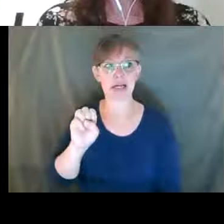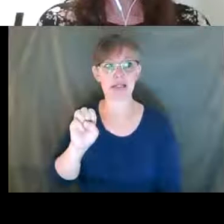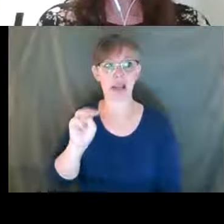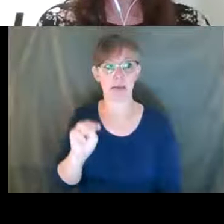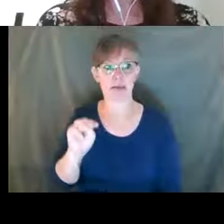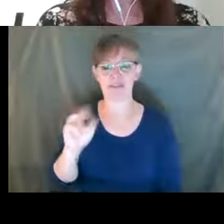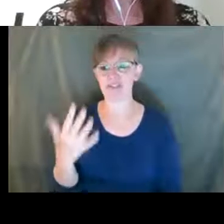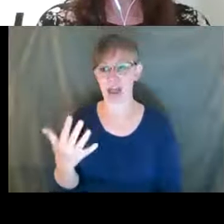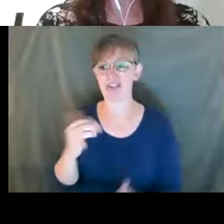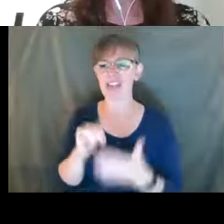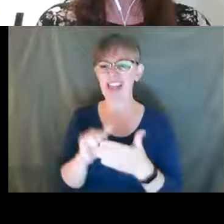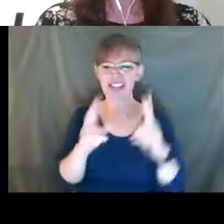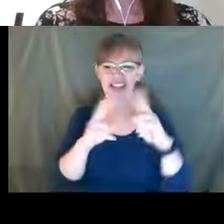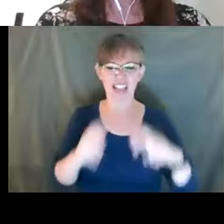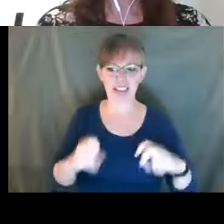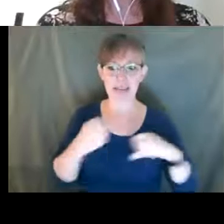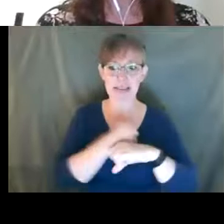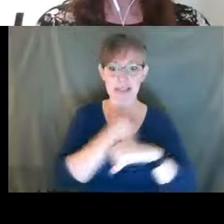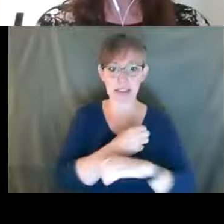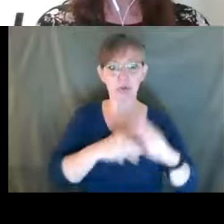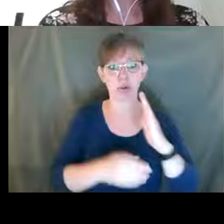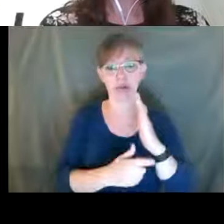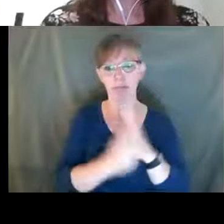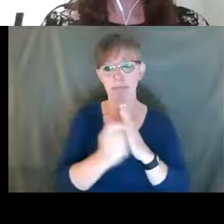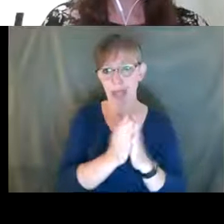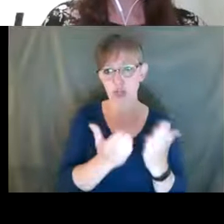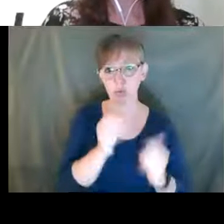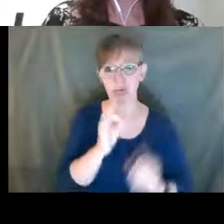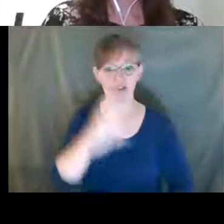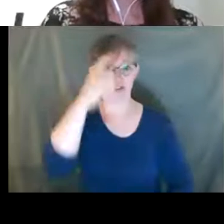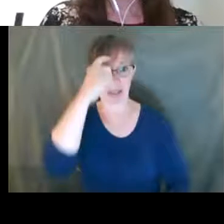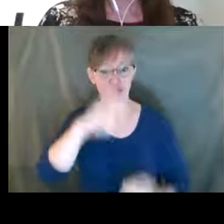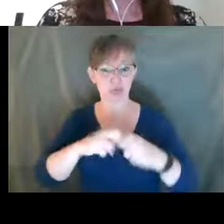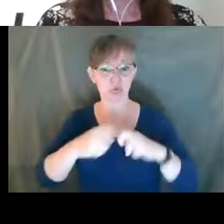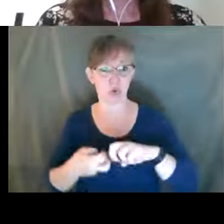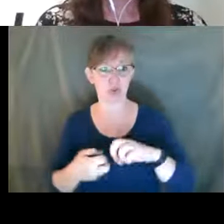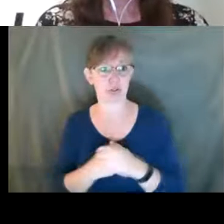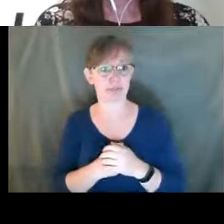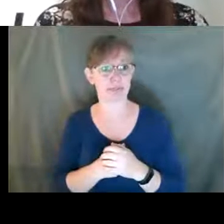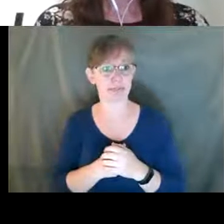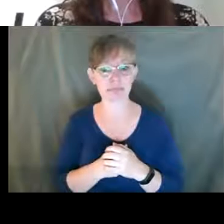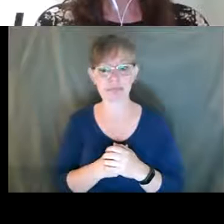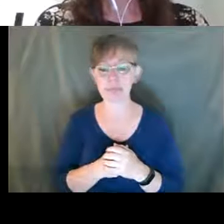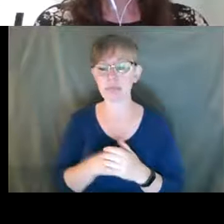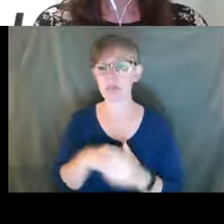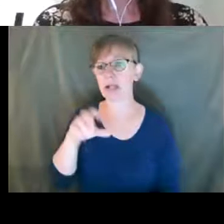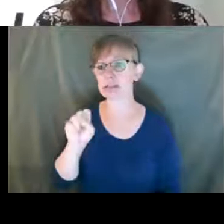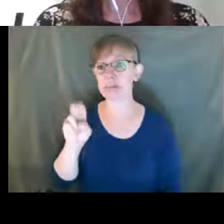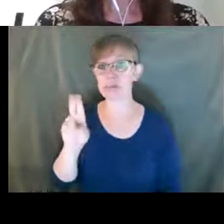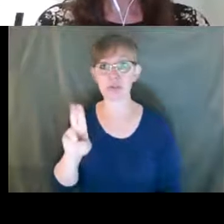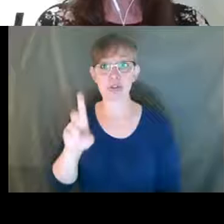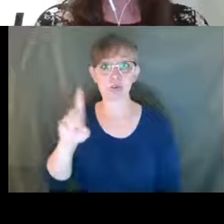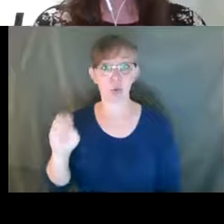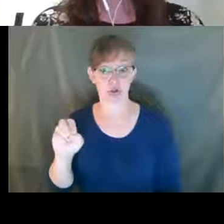Diagnostic and Statistical Manual of Mental Disorders. Substance use disorders are